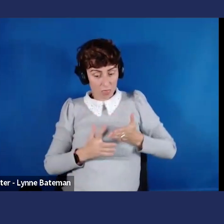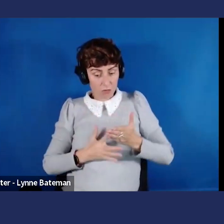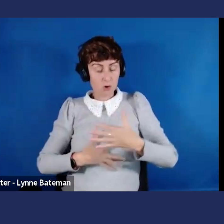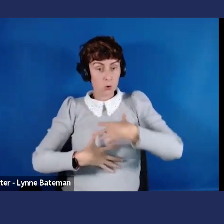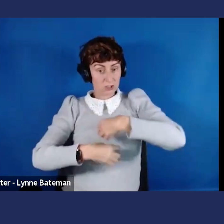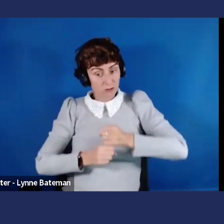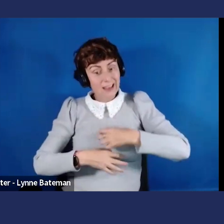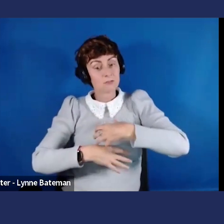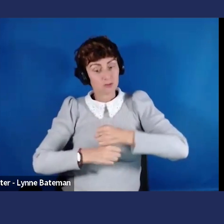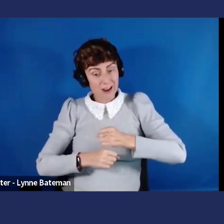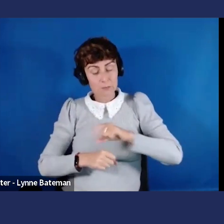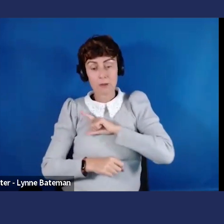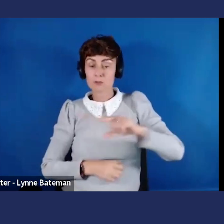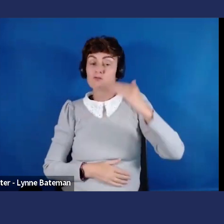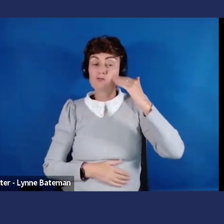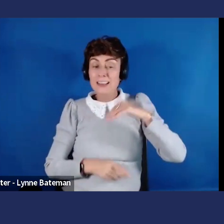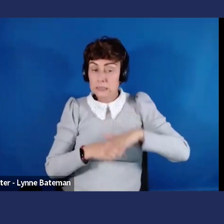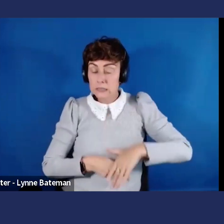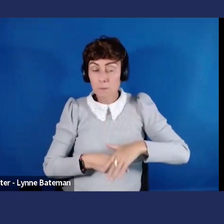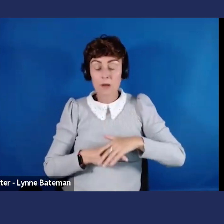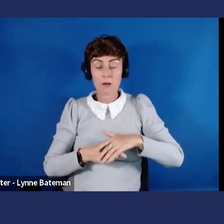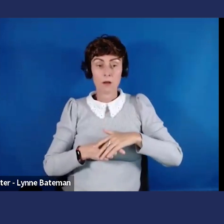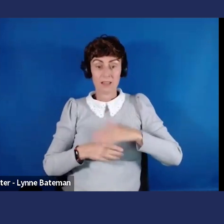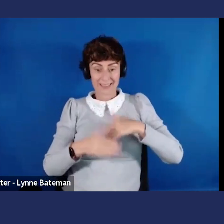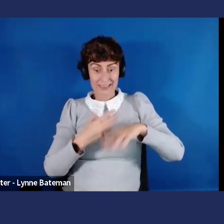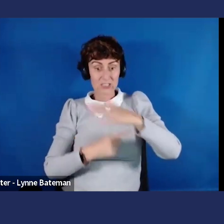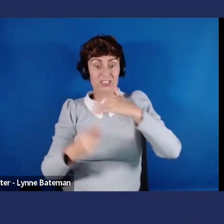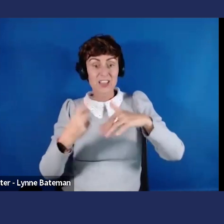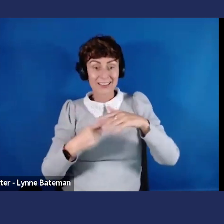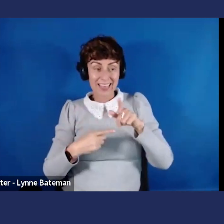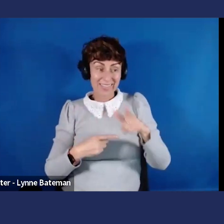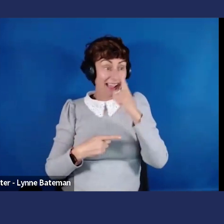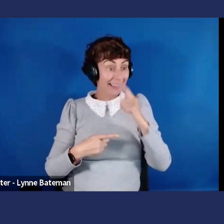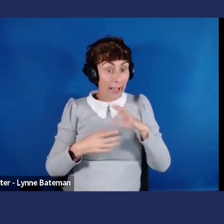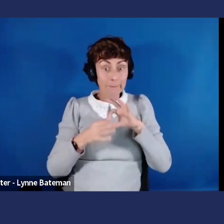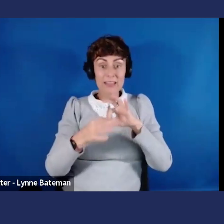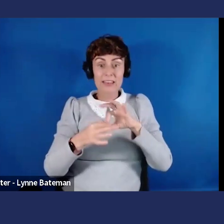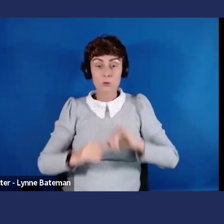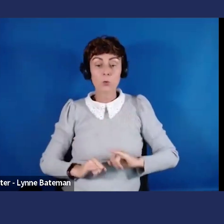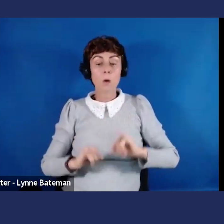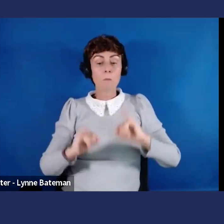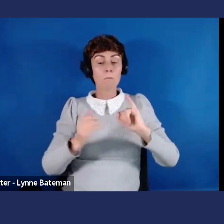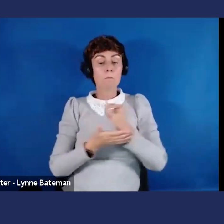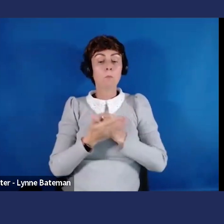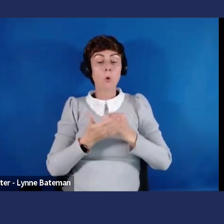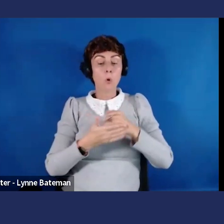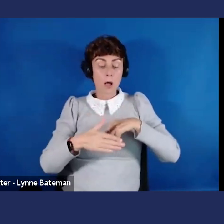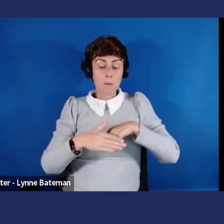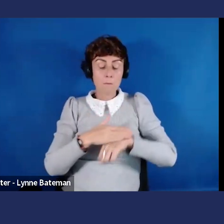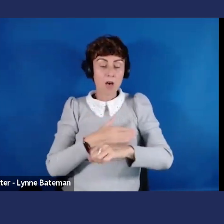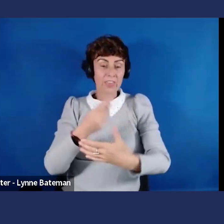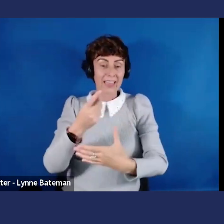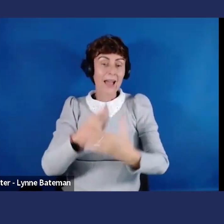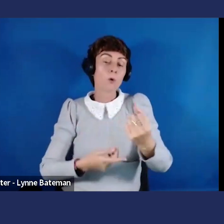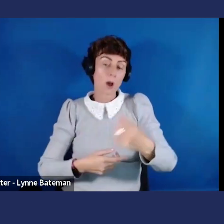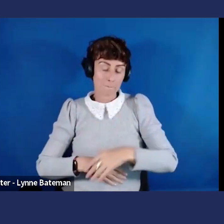sort of consistent racism within society can actually be linked to poor birthing outcomes, including preterm birth and low birth